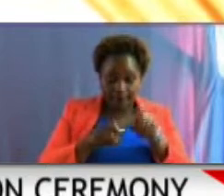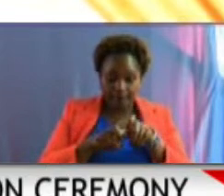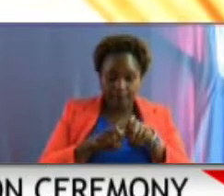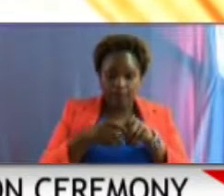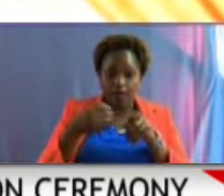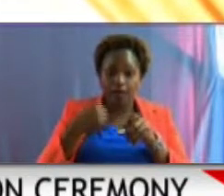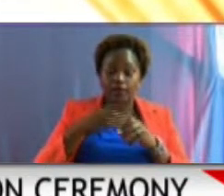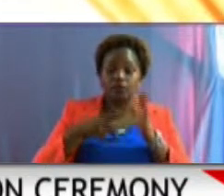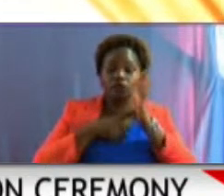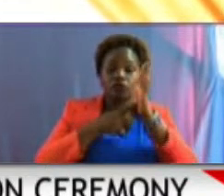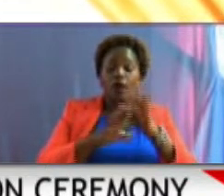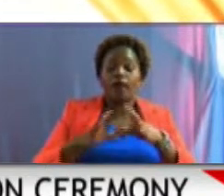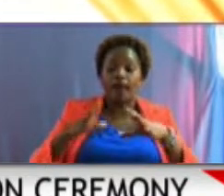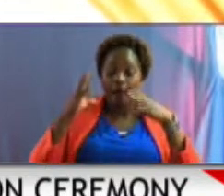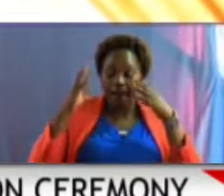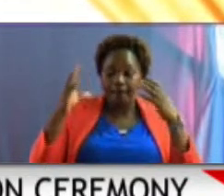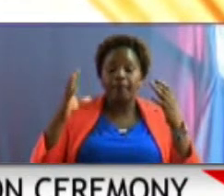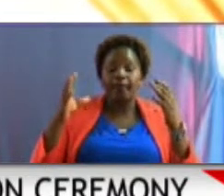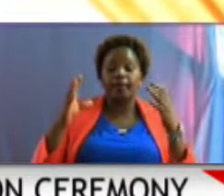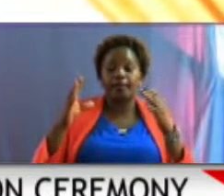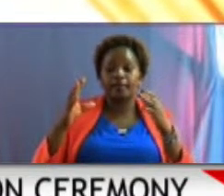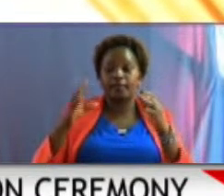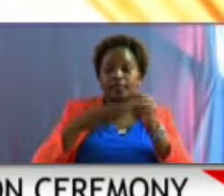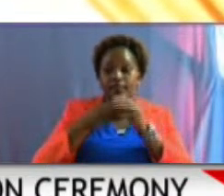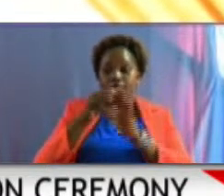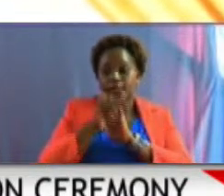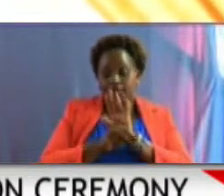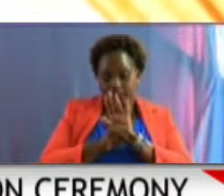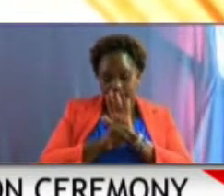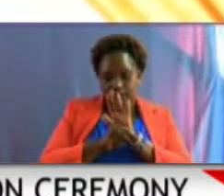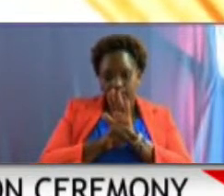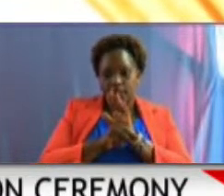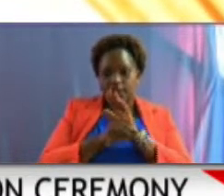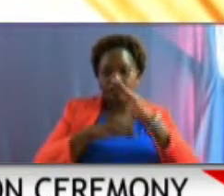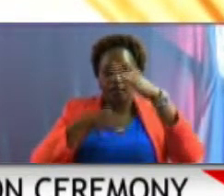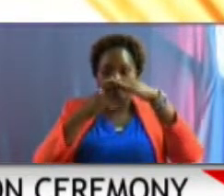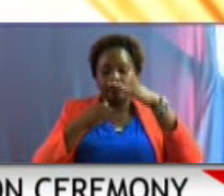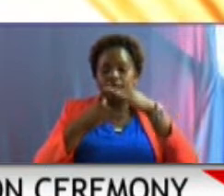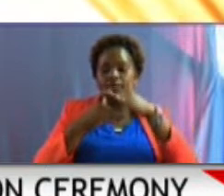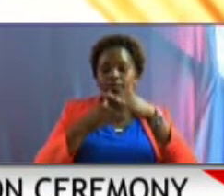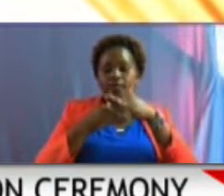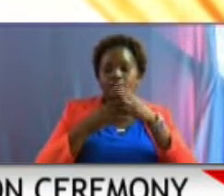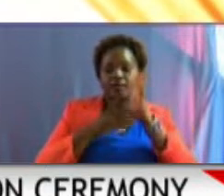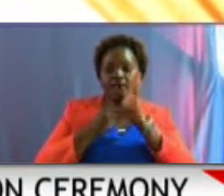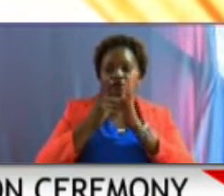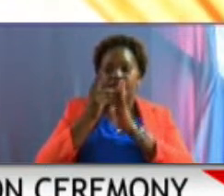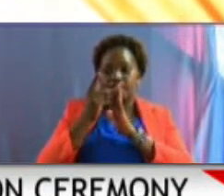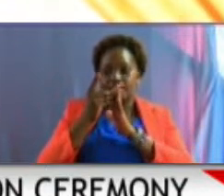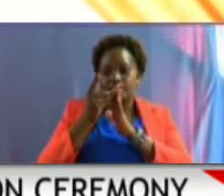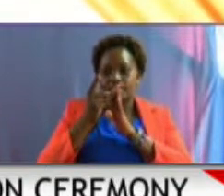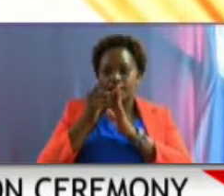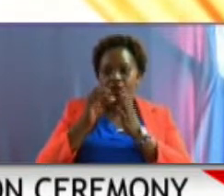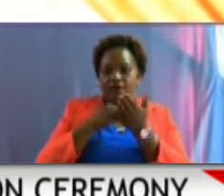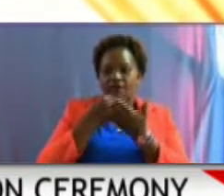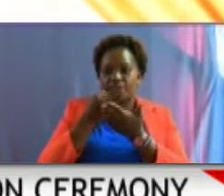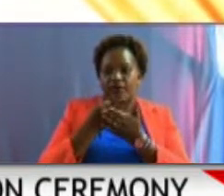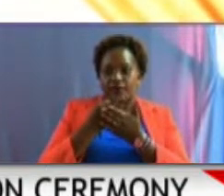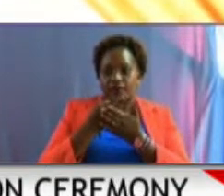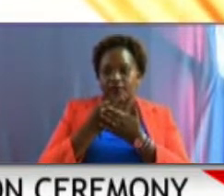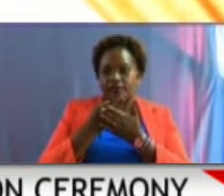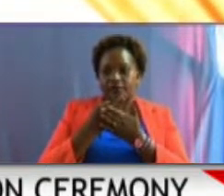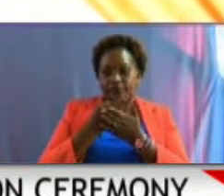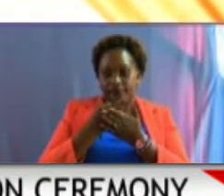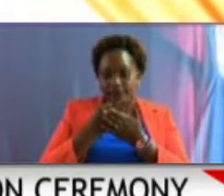shown great leadership in investing the limited development funds that were received from the